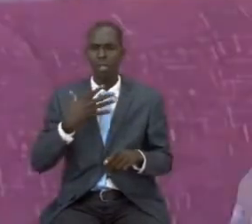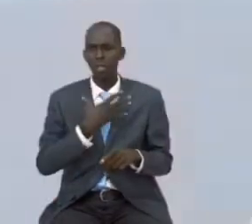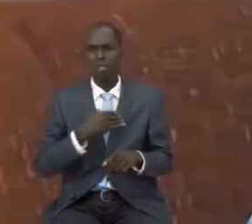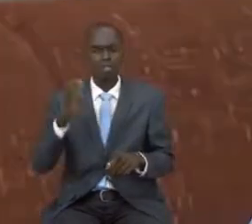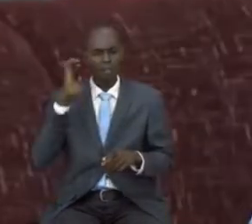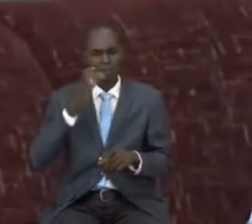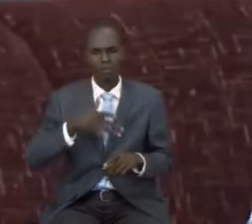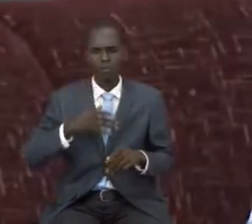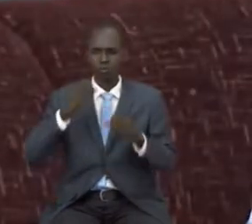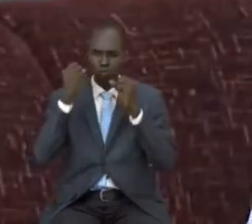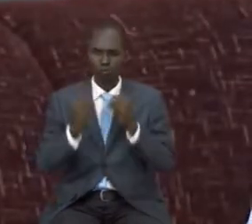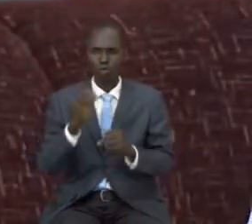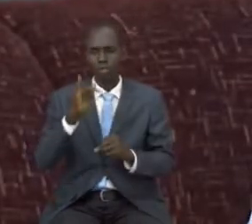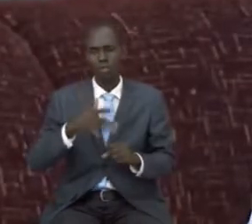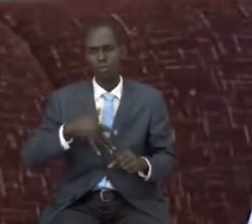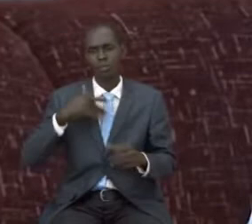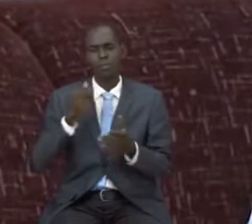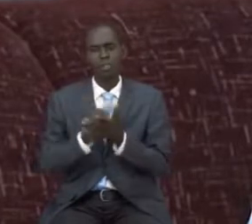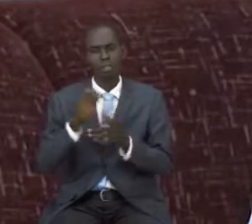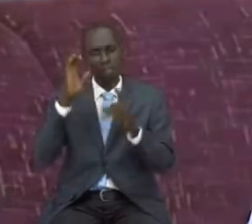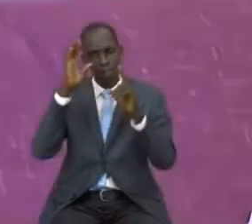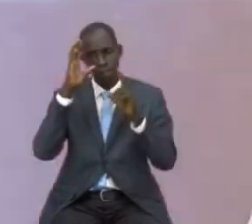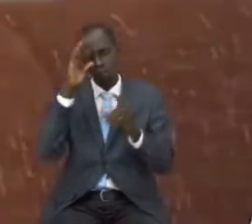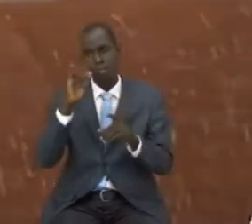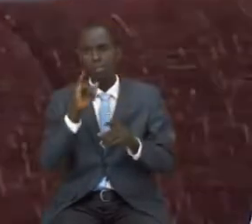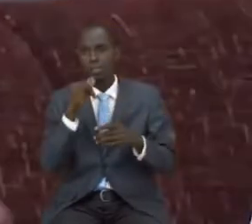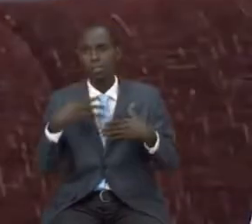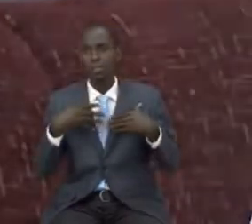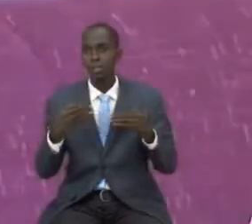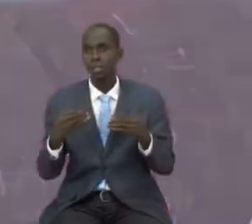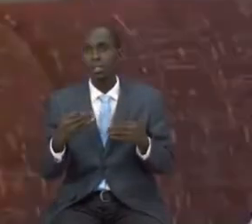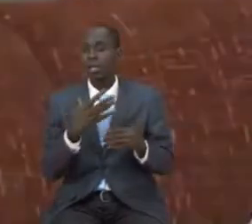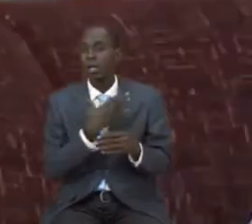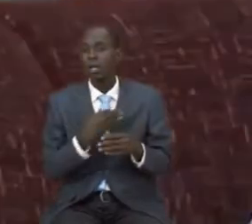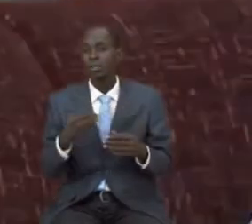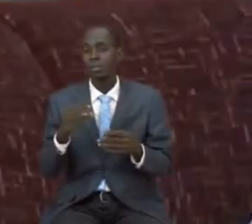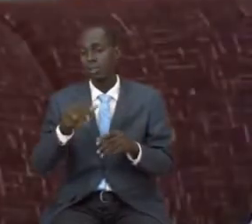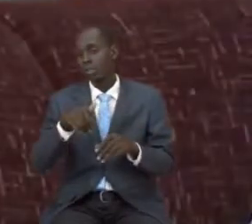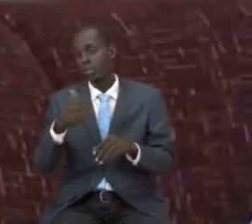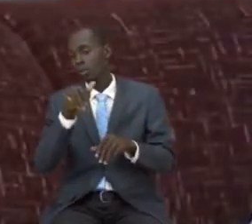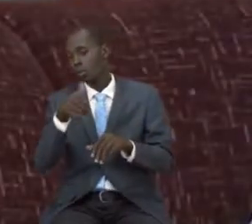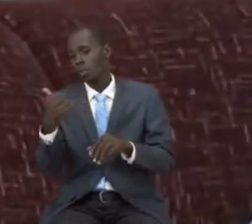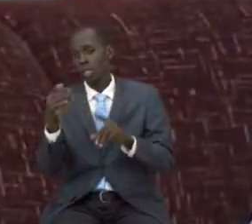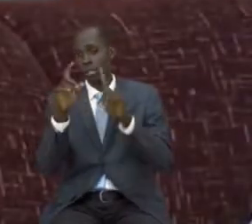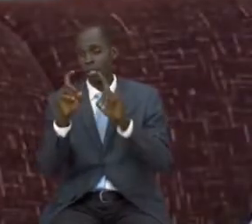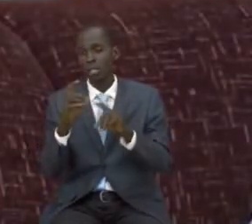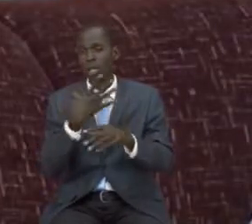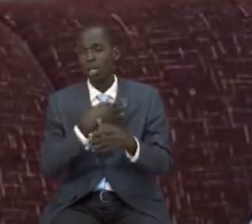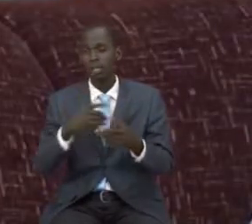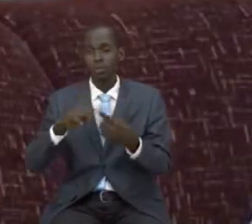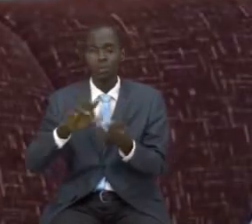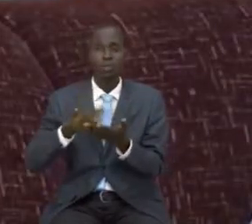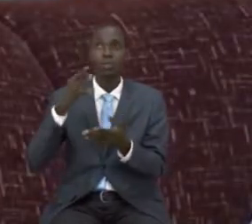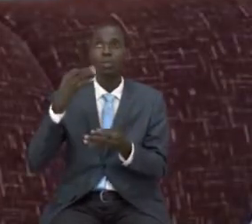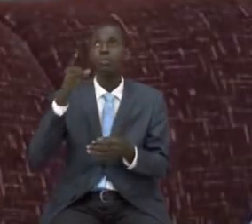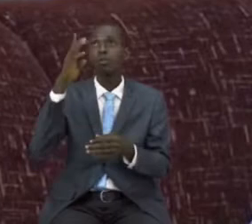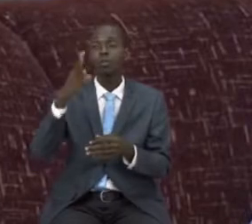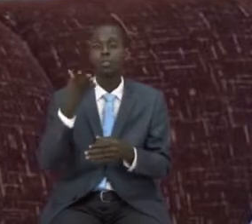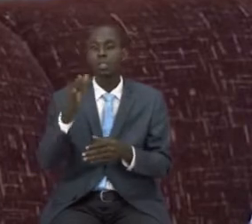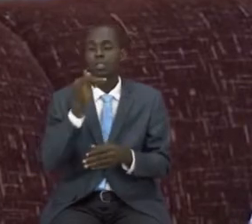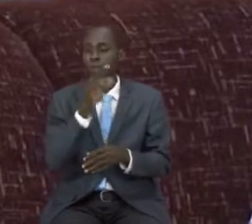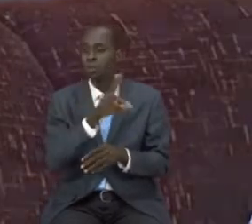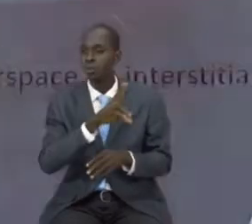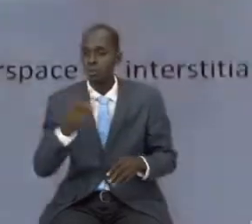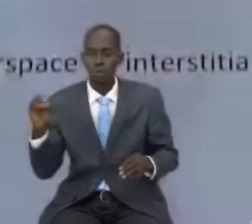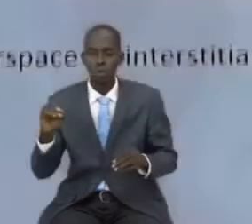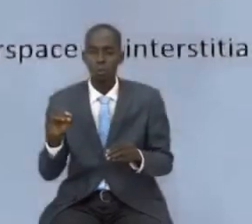healed. This year, January, I did another test to the glory of God that there's no form of what, no form of cancer